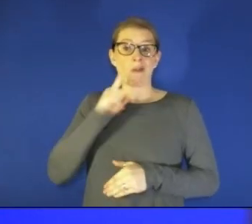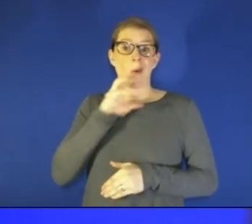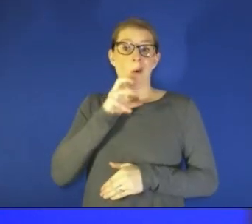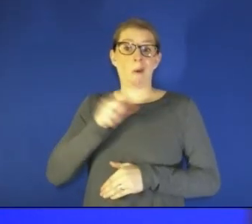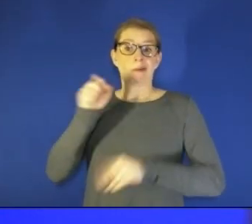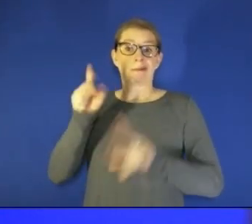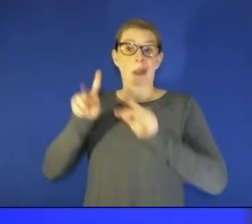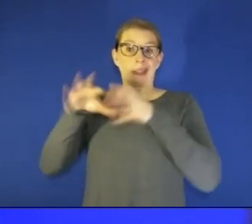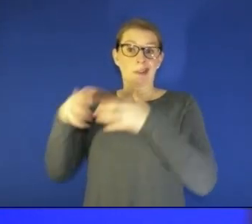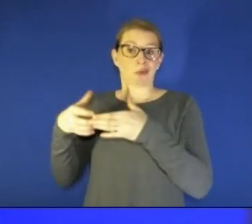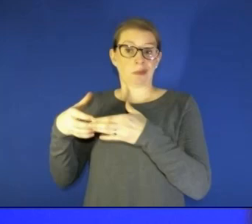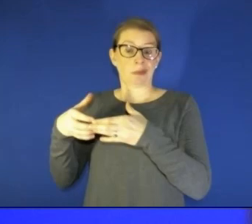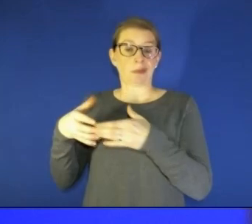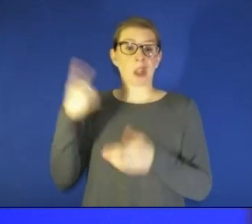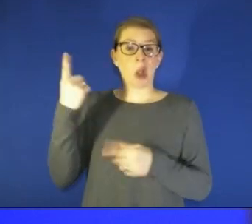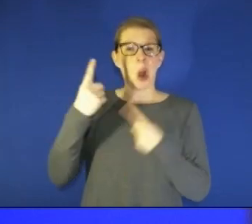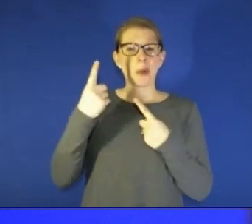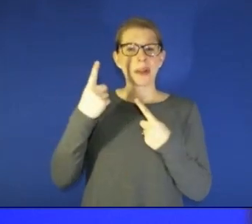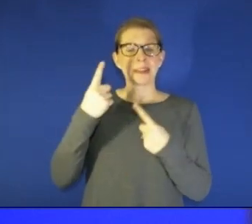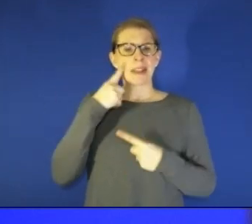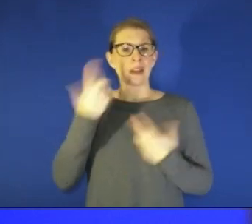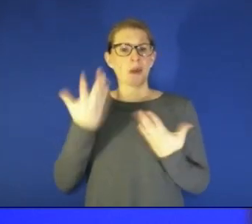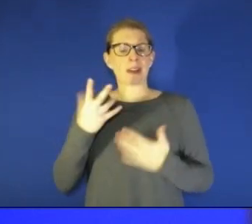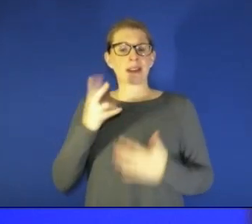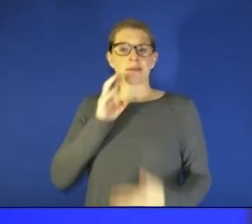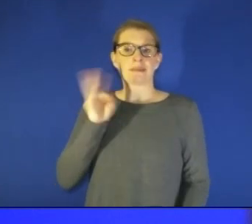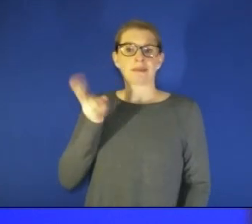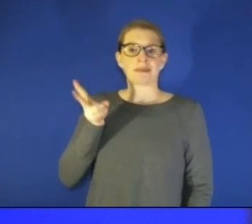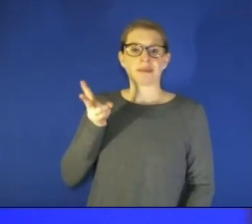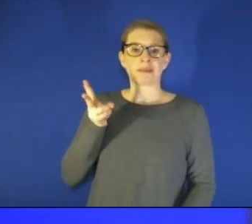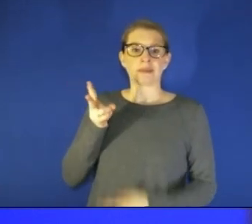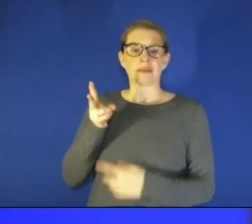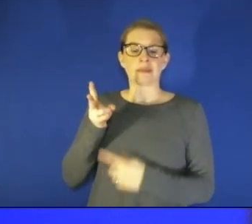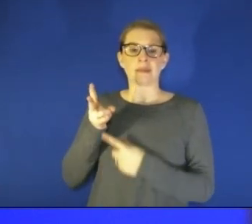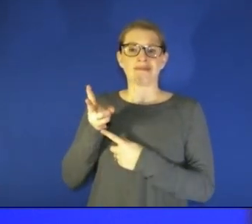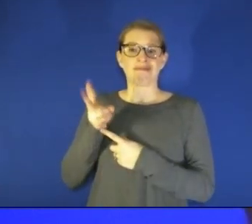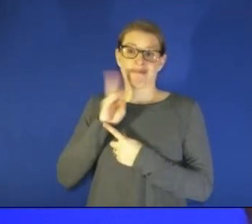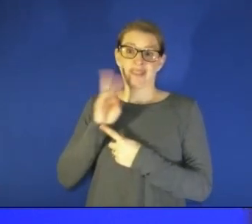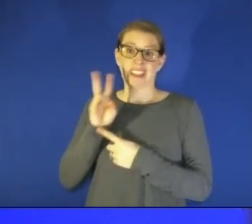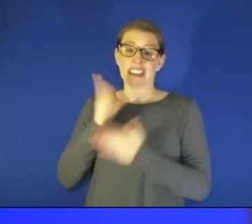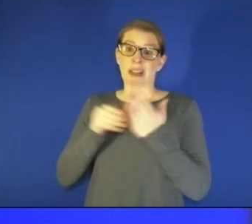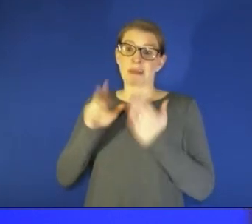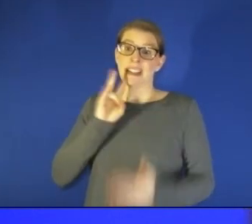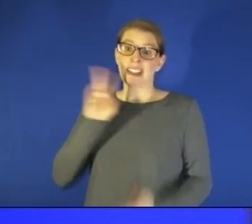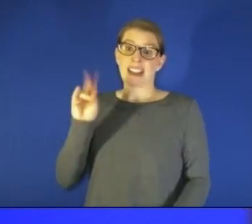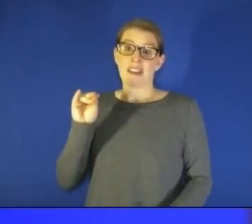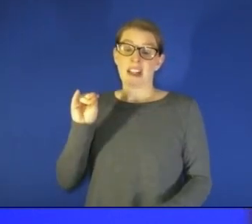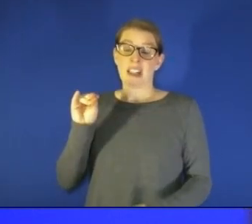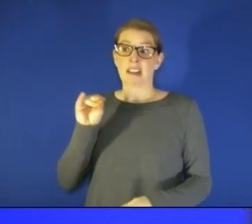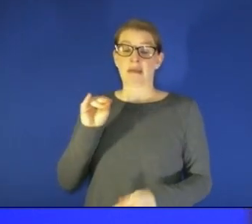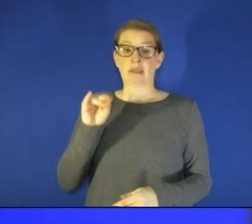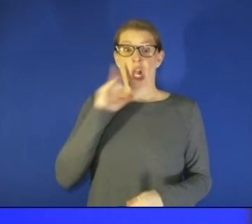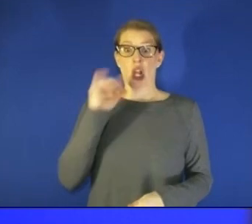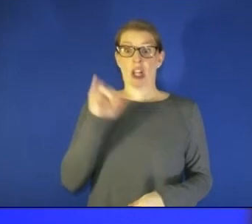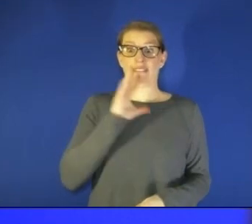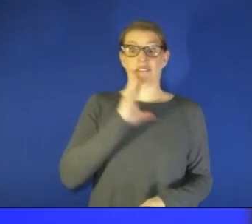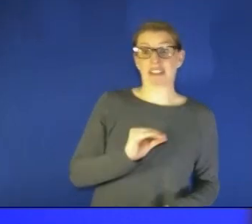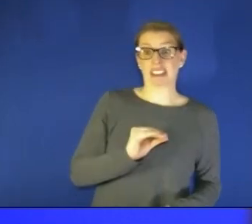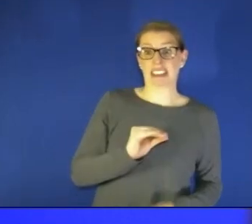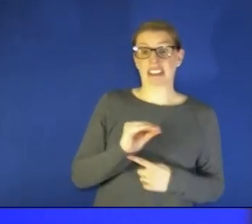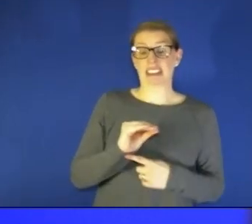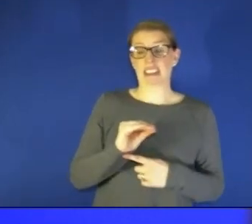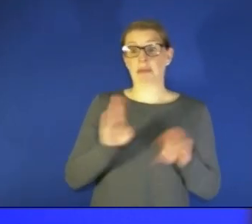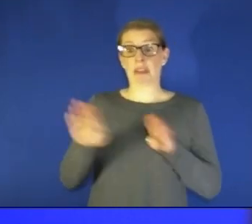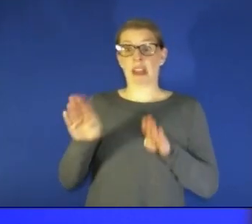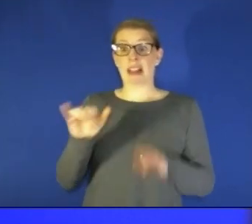I always think about is not every 70-year-old is every 70-year-old. Some 70-year-olds that behave like they're 50 and act like they're 50 and look like they're 50, and some are more like